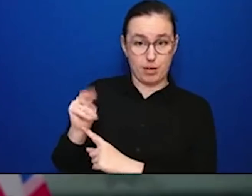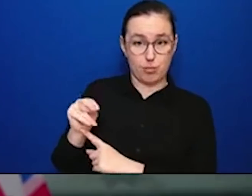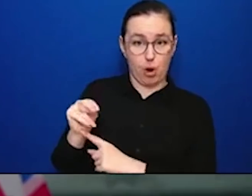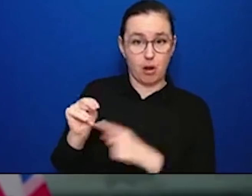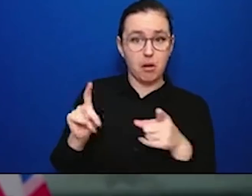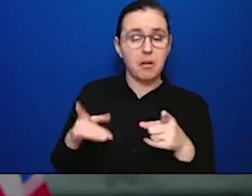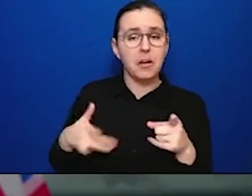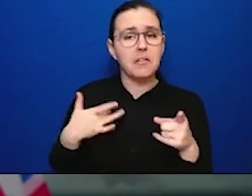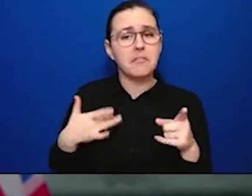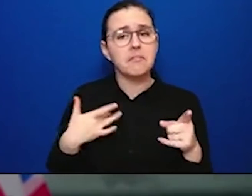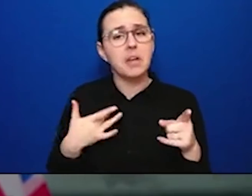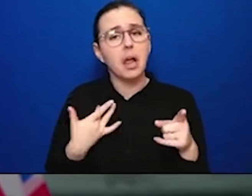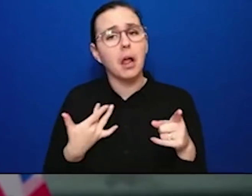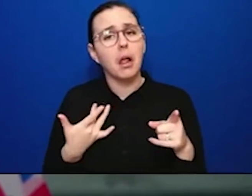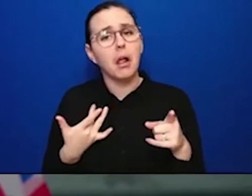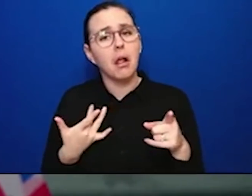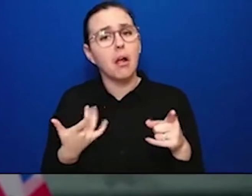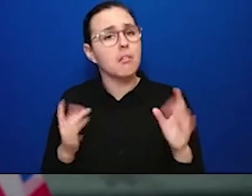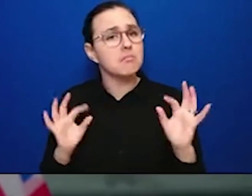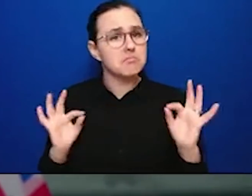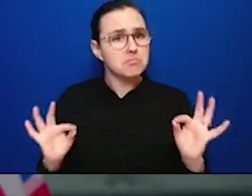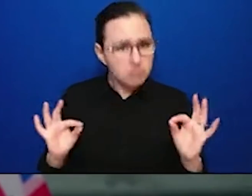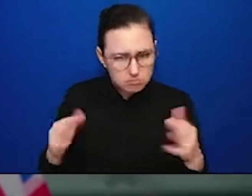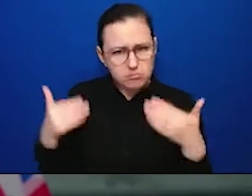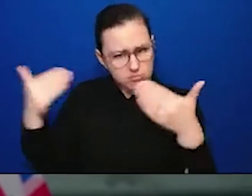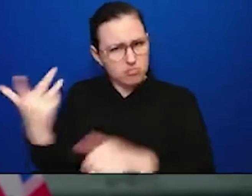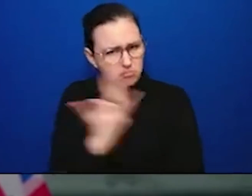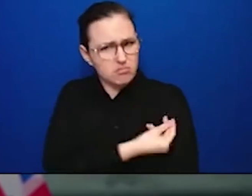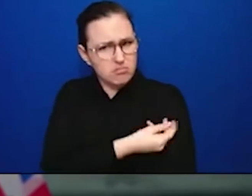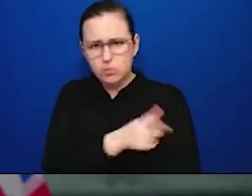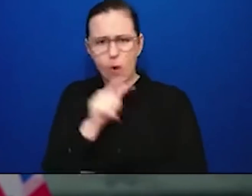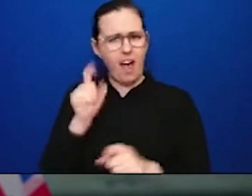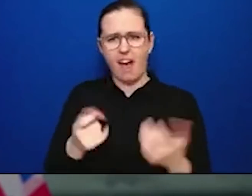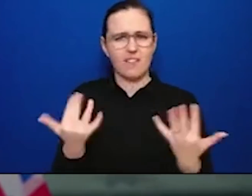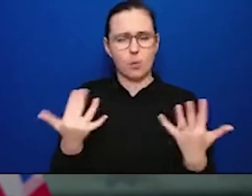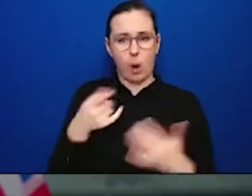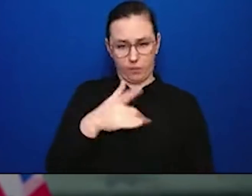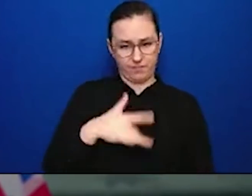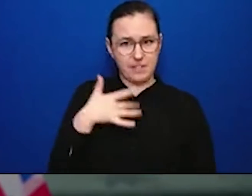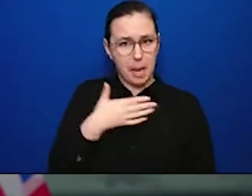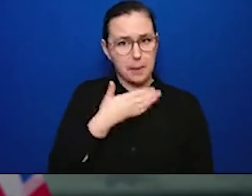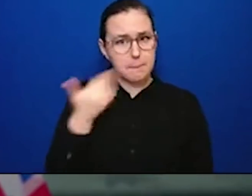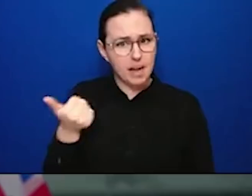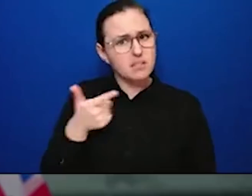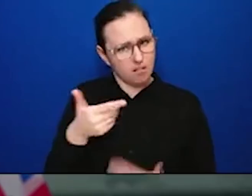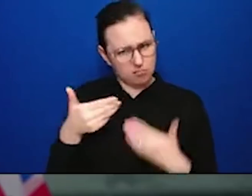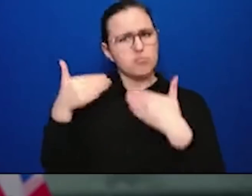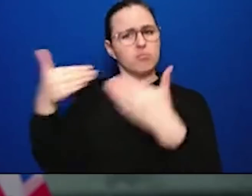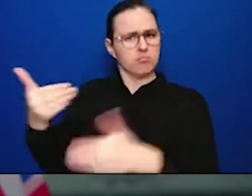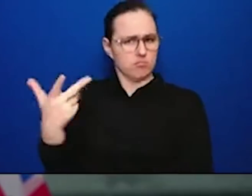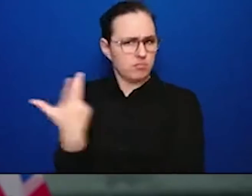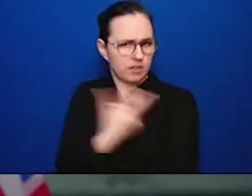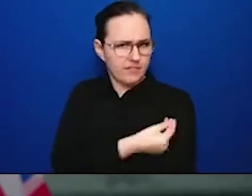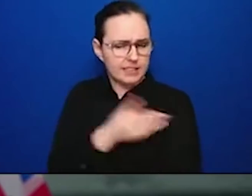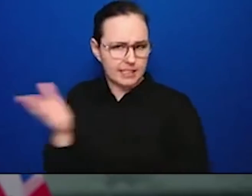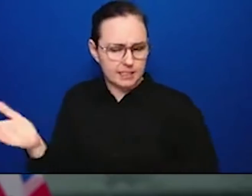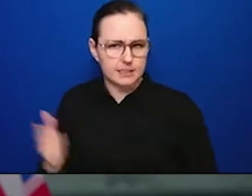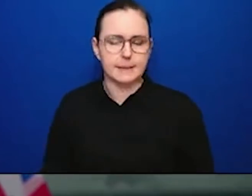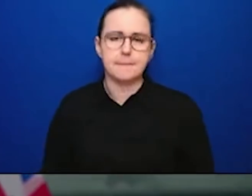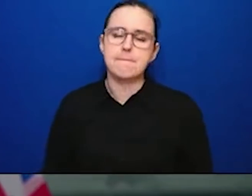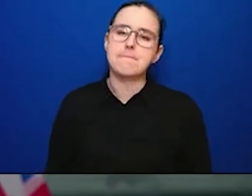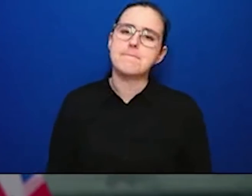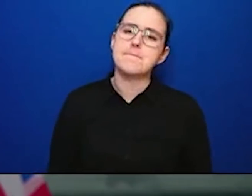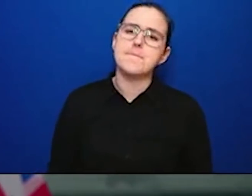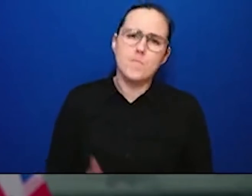that infection, then you can get your booster dose. And we do encourage you to get your booster dose. As we know, this virus